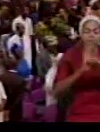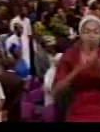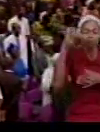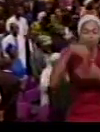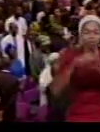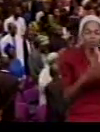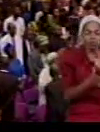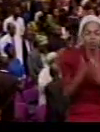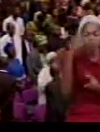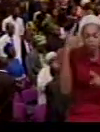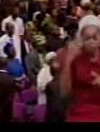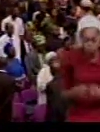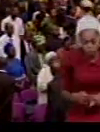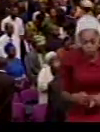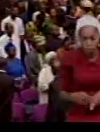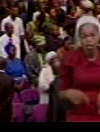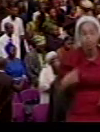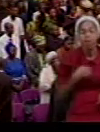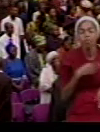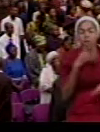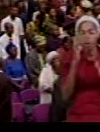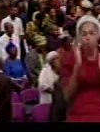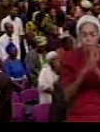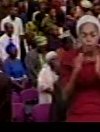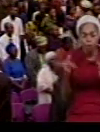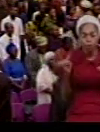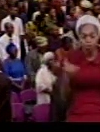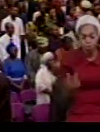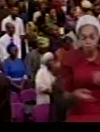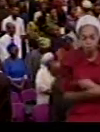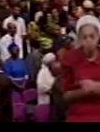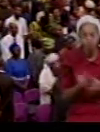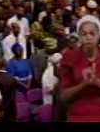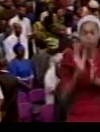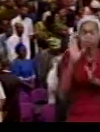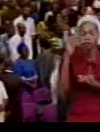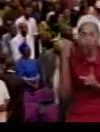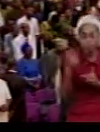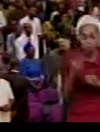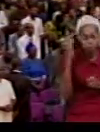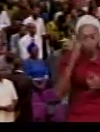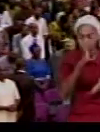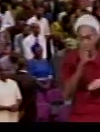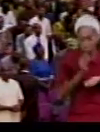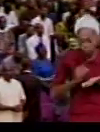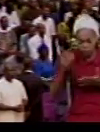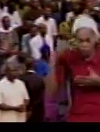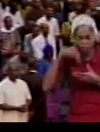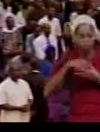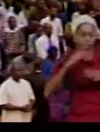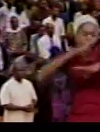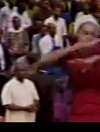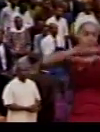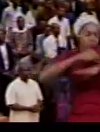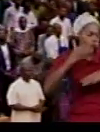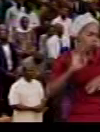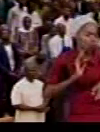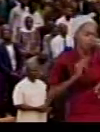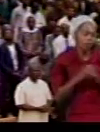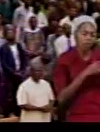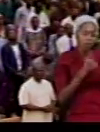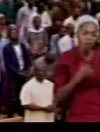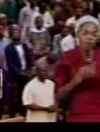name of Jesus Christ. We are praying today that your word will be written on the tables of our heart. And we will